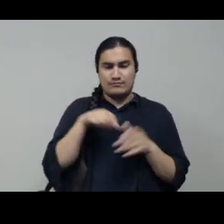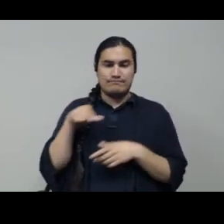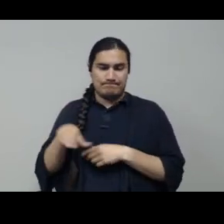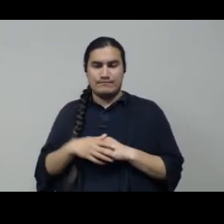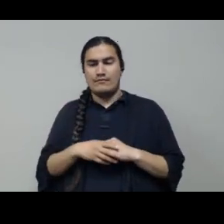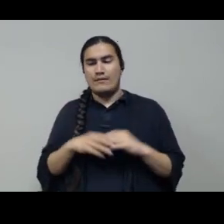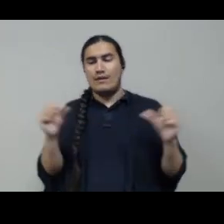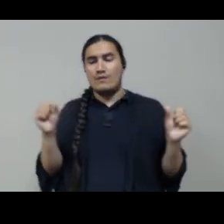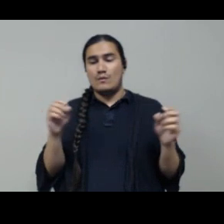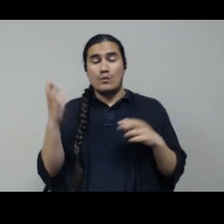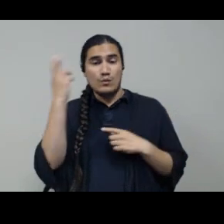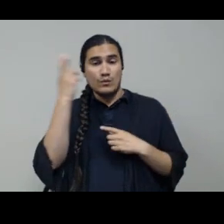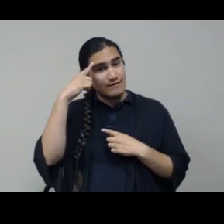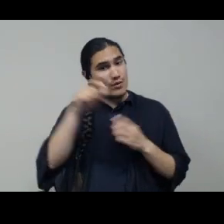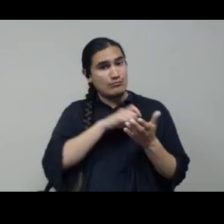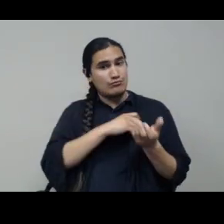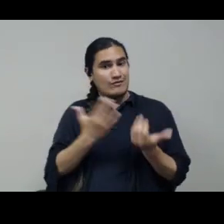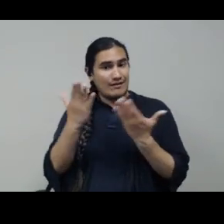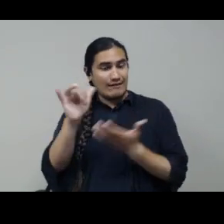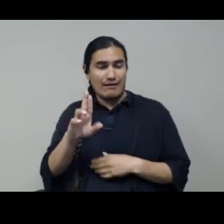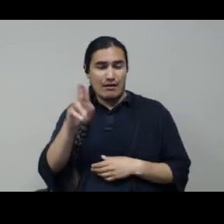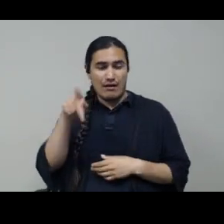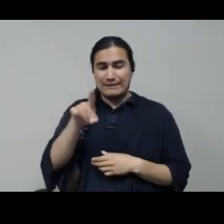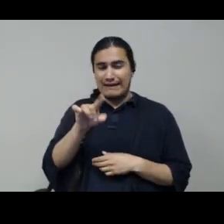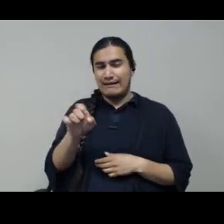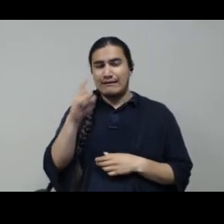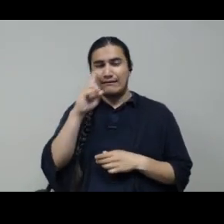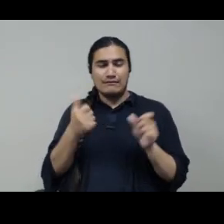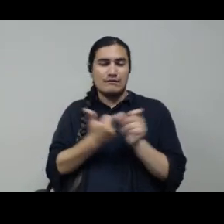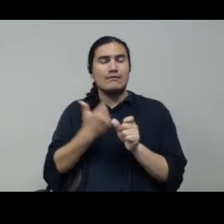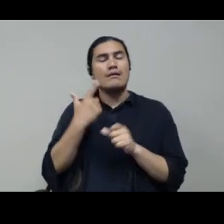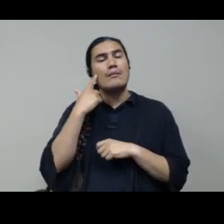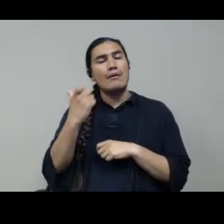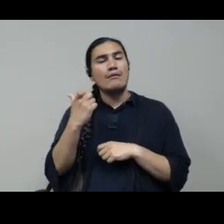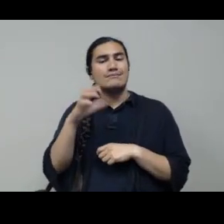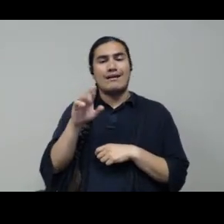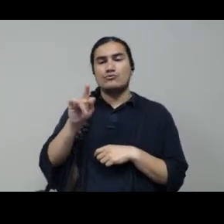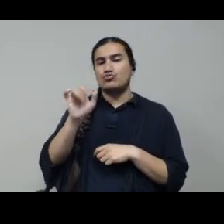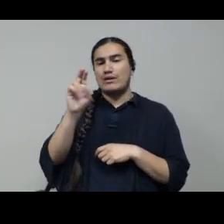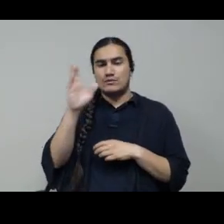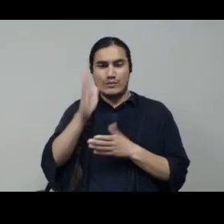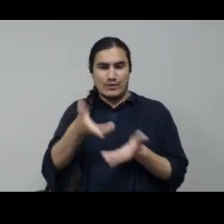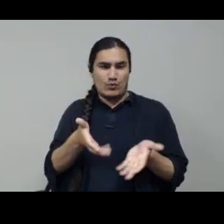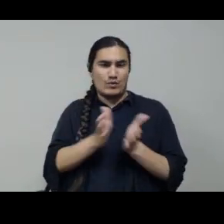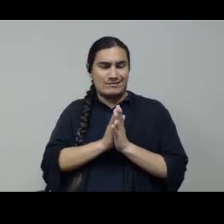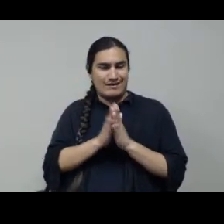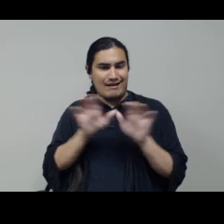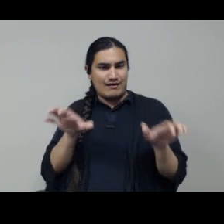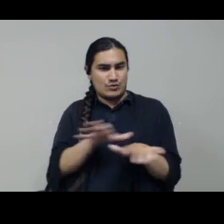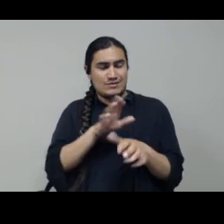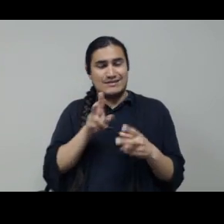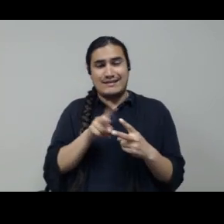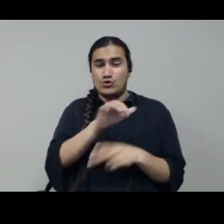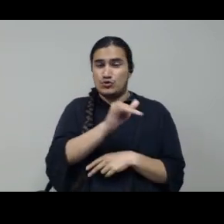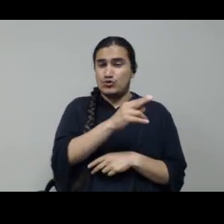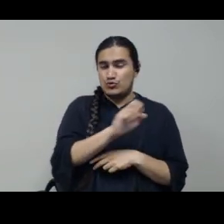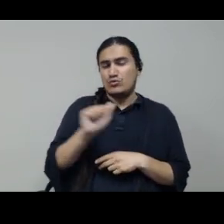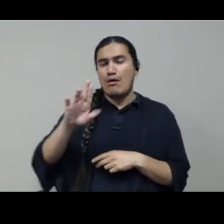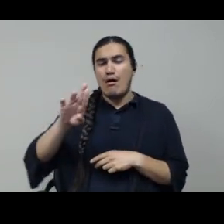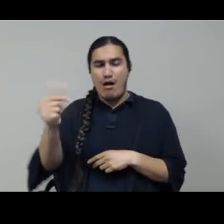So the purpose of providing this update today is because Caltrans will be requesting actions at either our June or our August commission